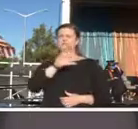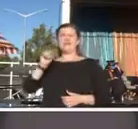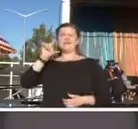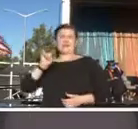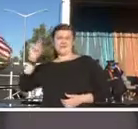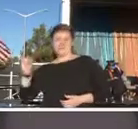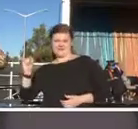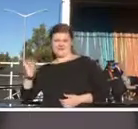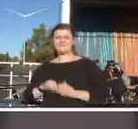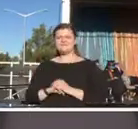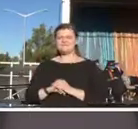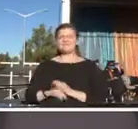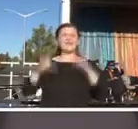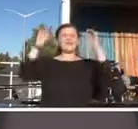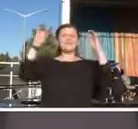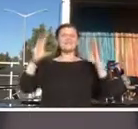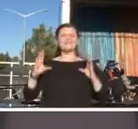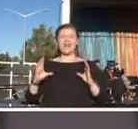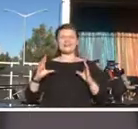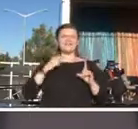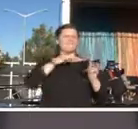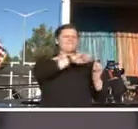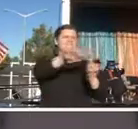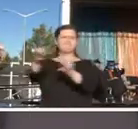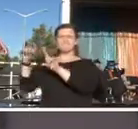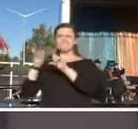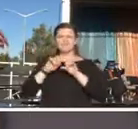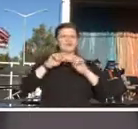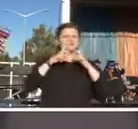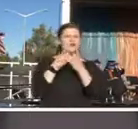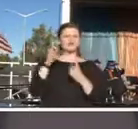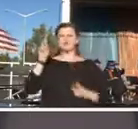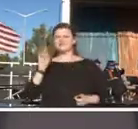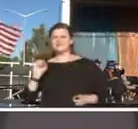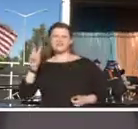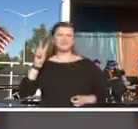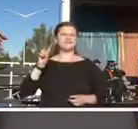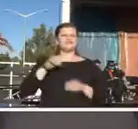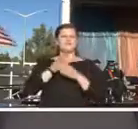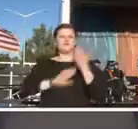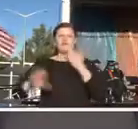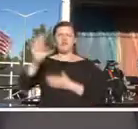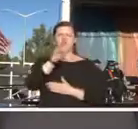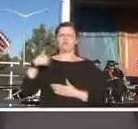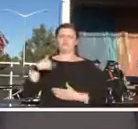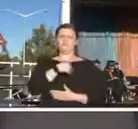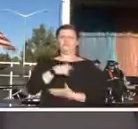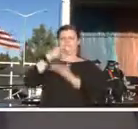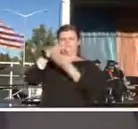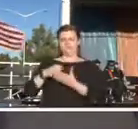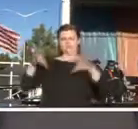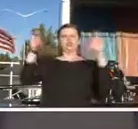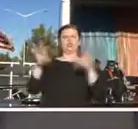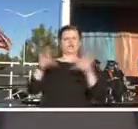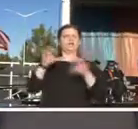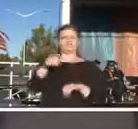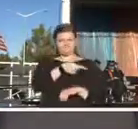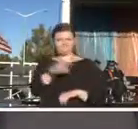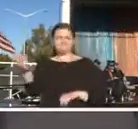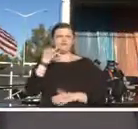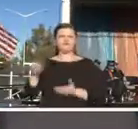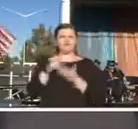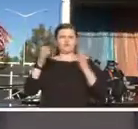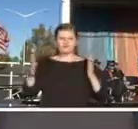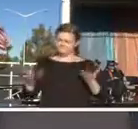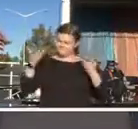2020. The faculty of the various departments and divisions of the college have certified that these candidates have all completed